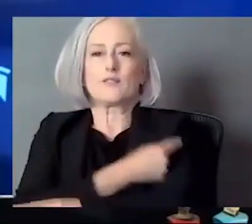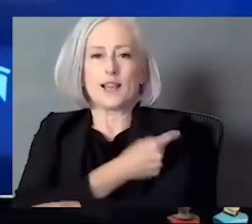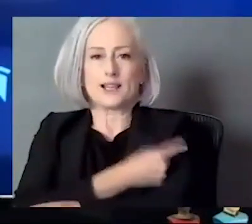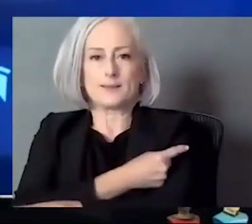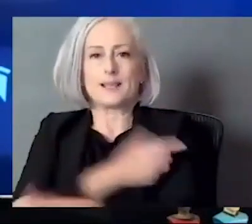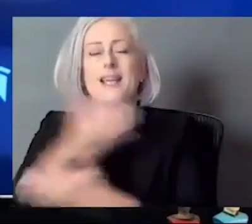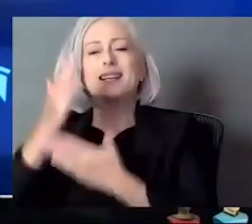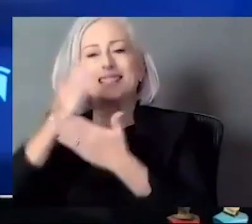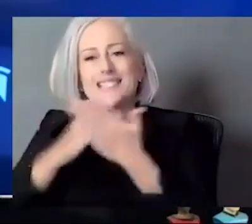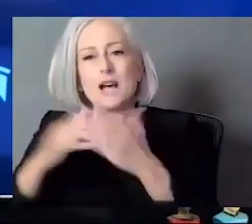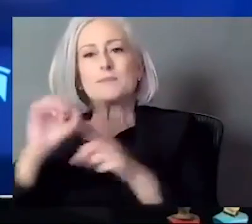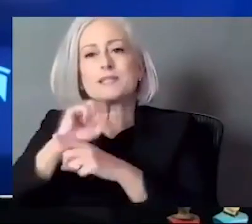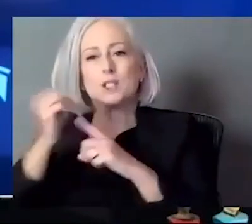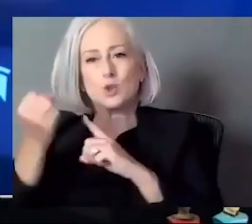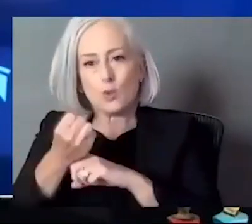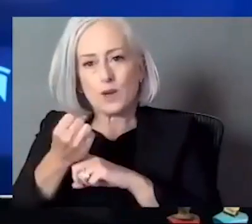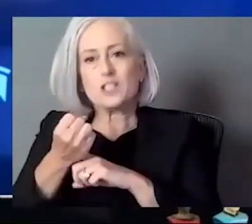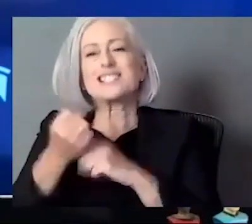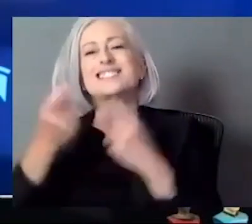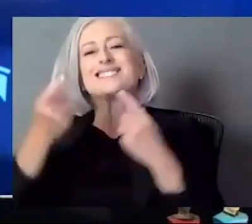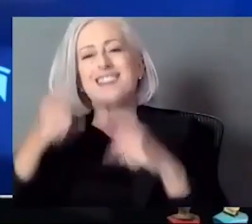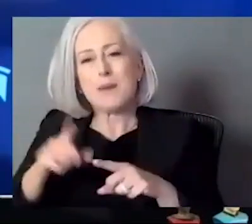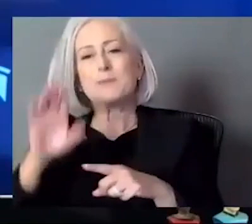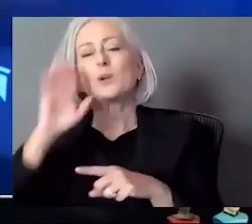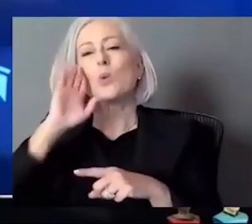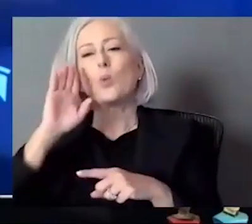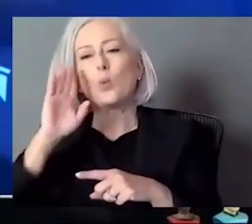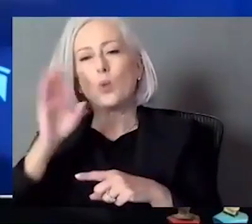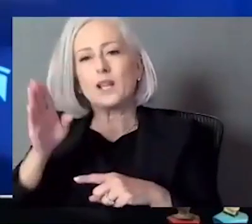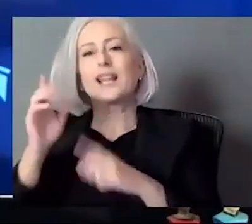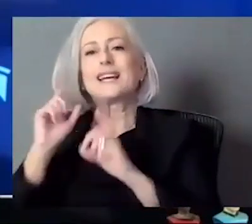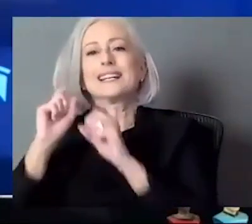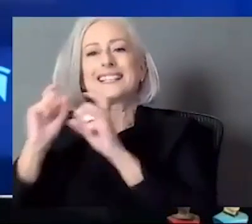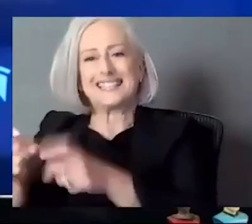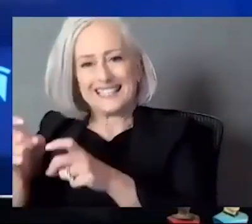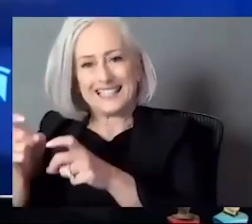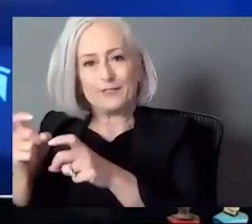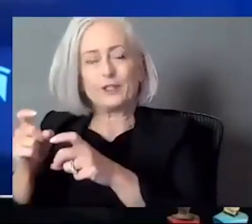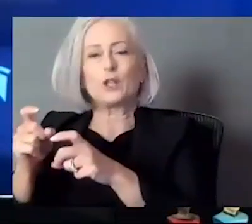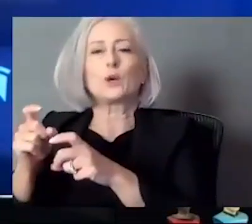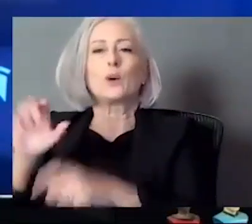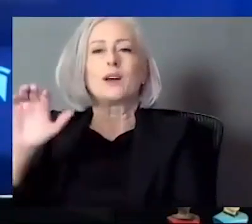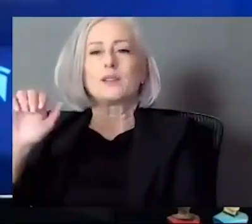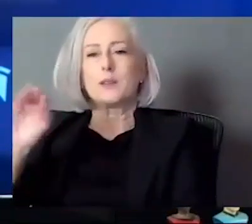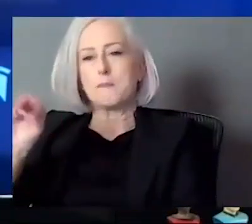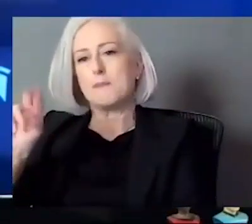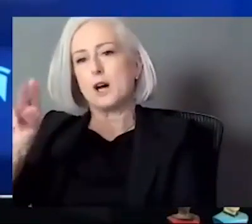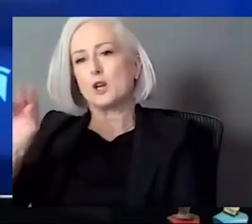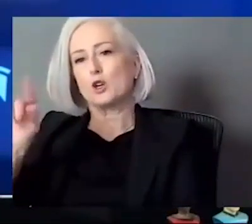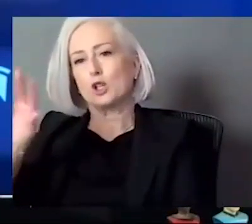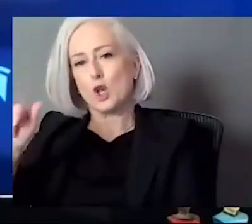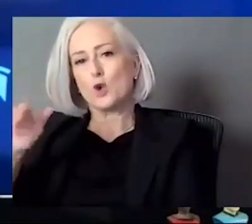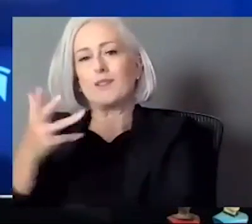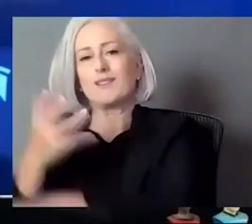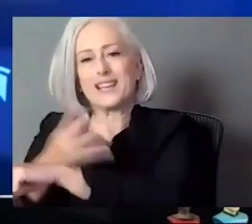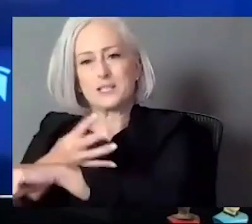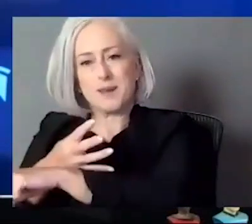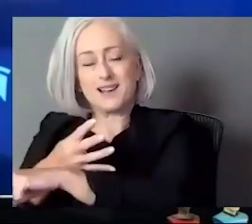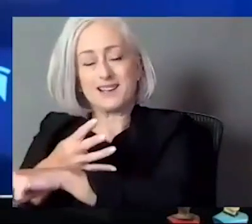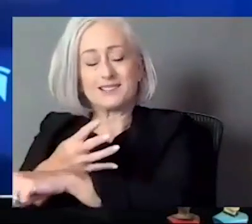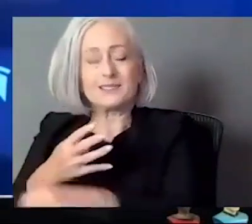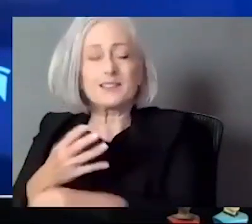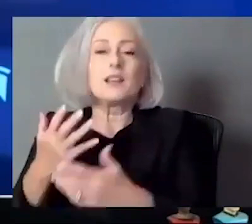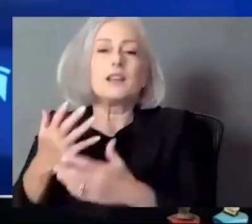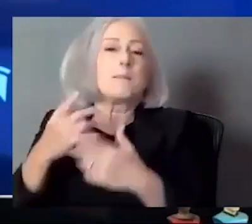give you the monoclonal antibodies because your body's not making antibodies. And we can try to check for that, but it's difficult and there's a